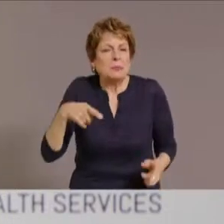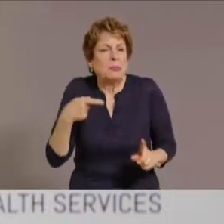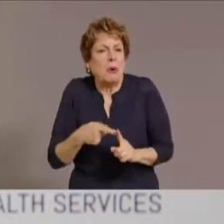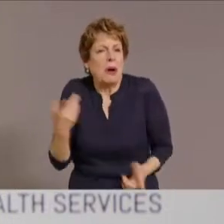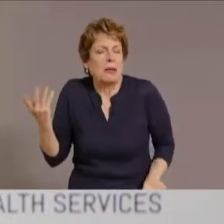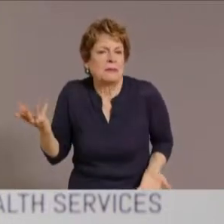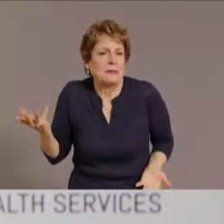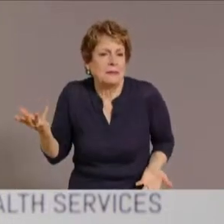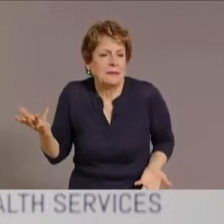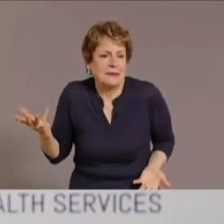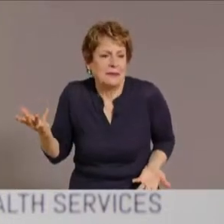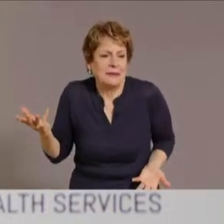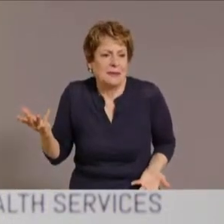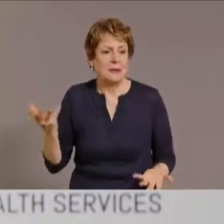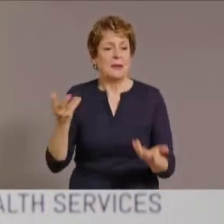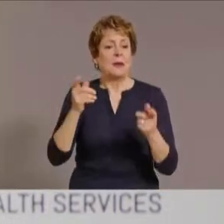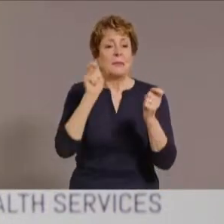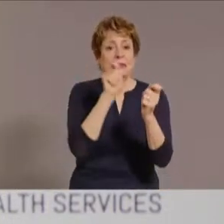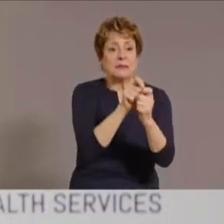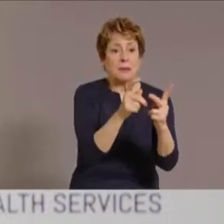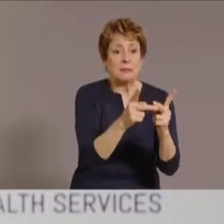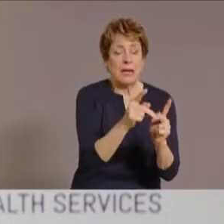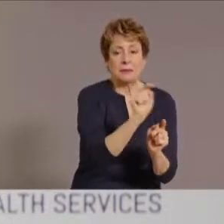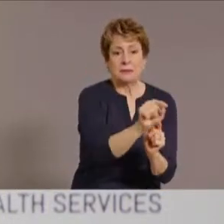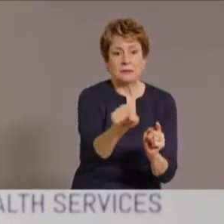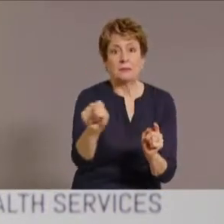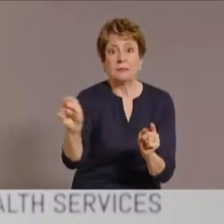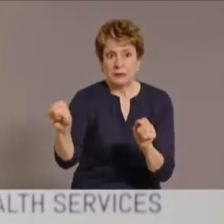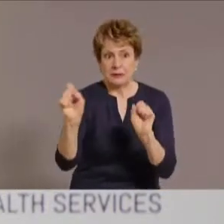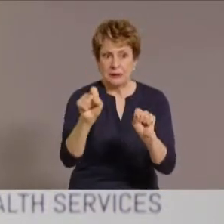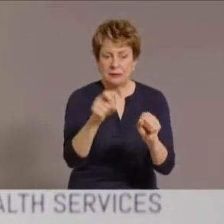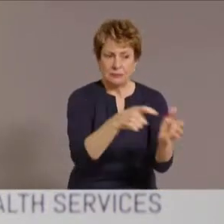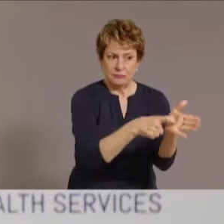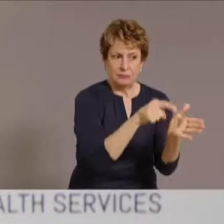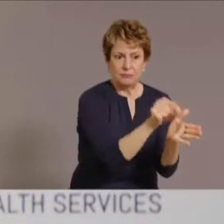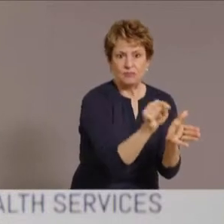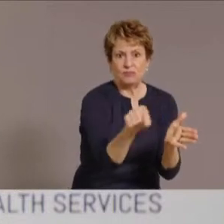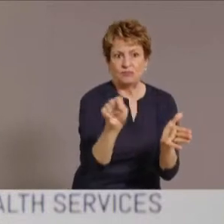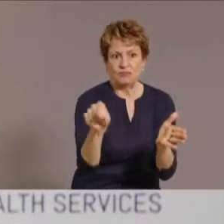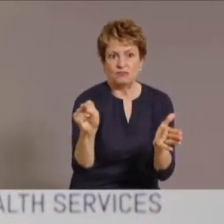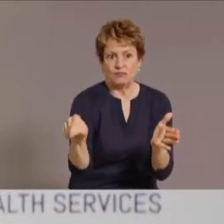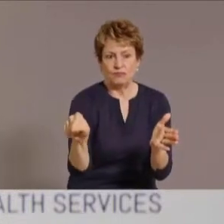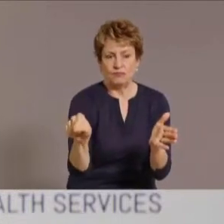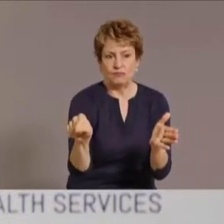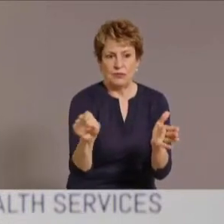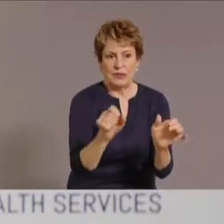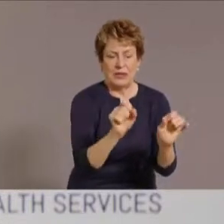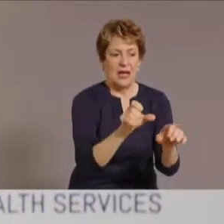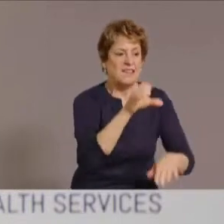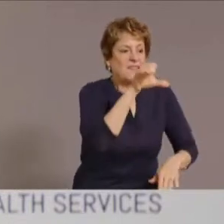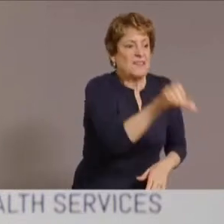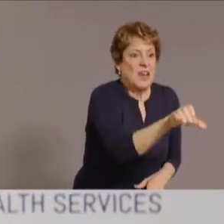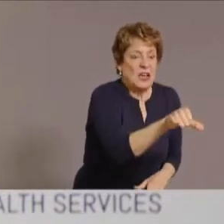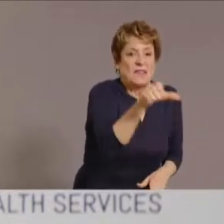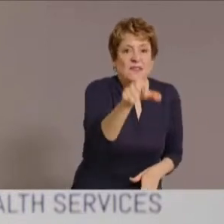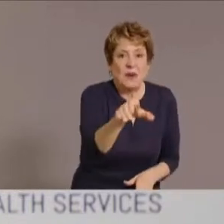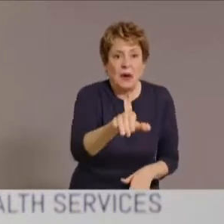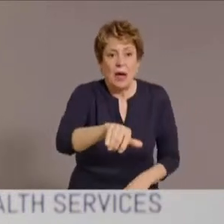very select facilities that we were, requiring to have those mitigations. And